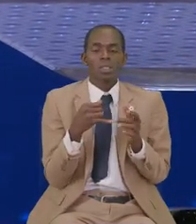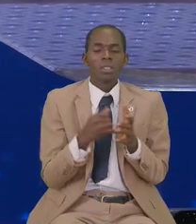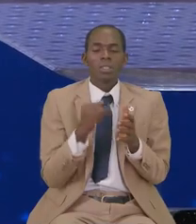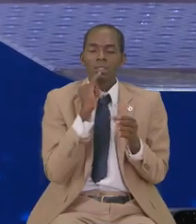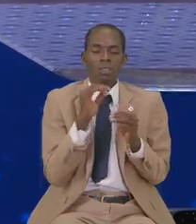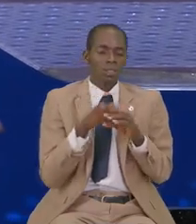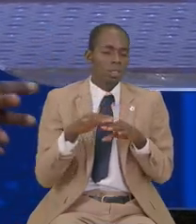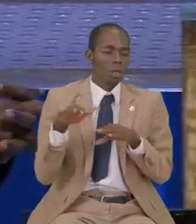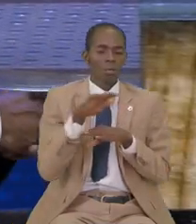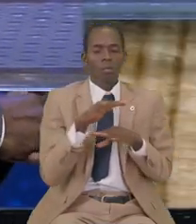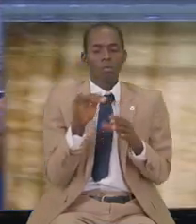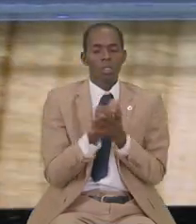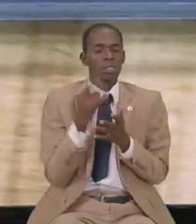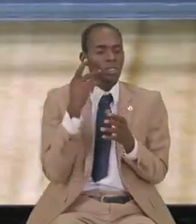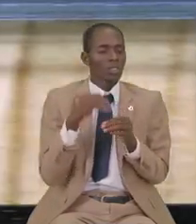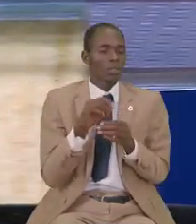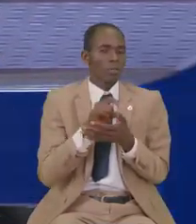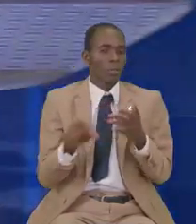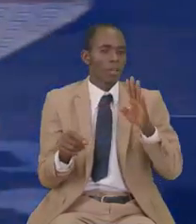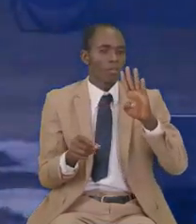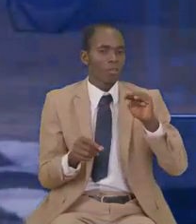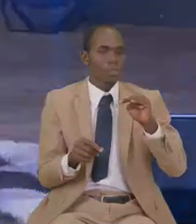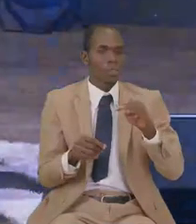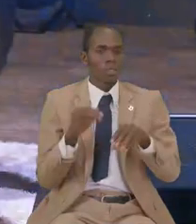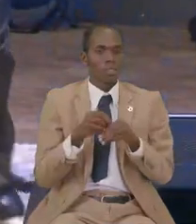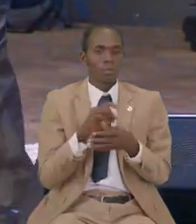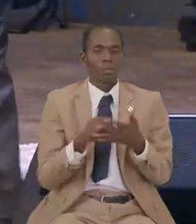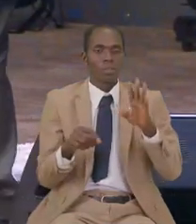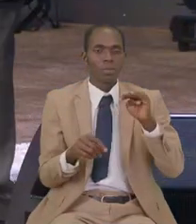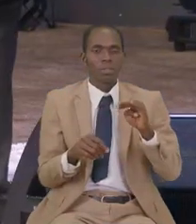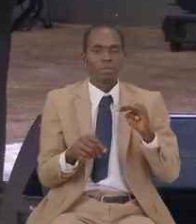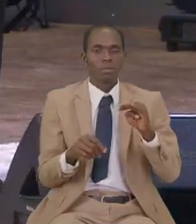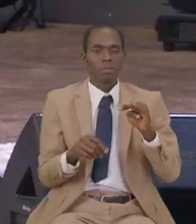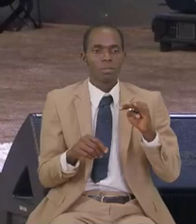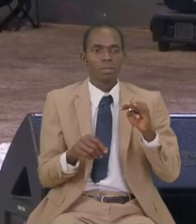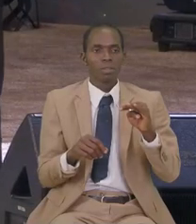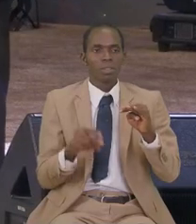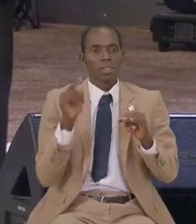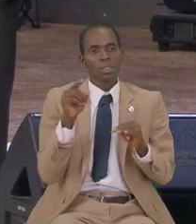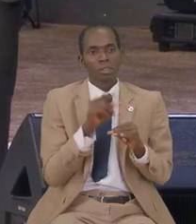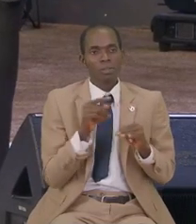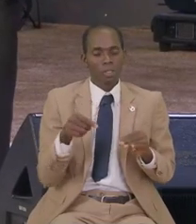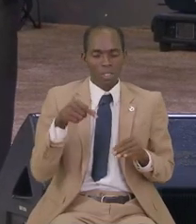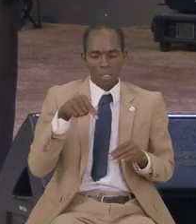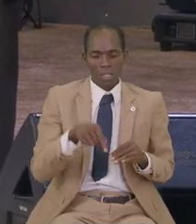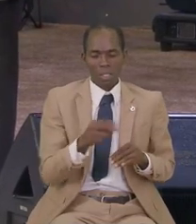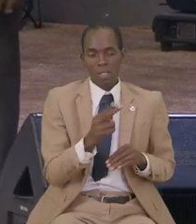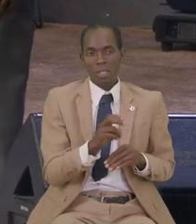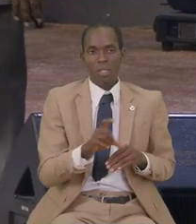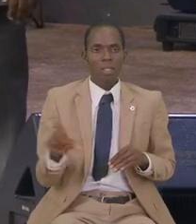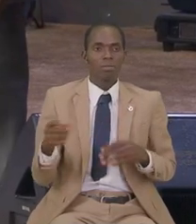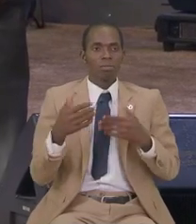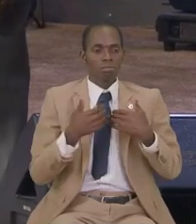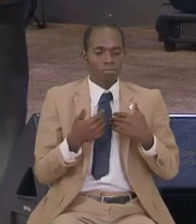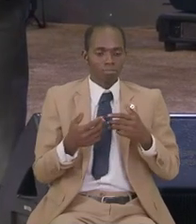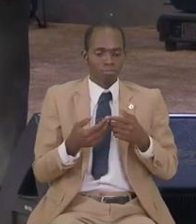this. Look at verse 14. In verse 14 it says, therefore, hell has enlarged